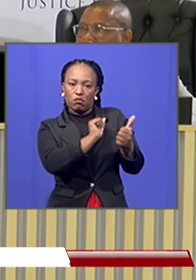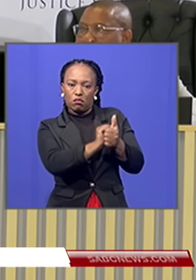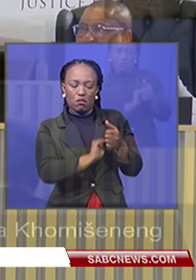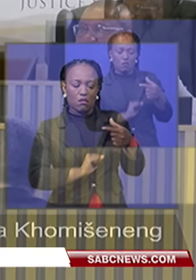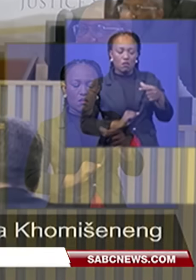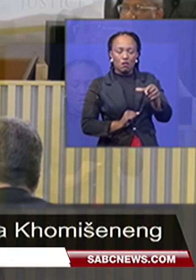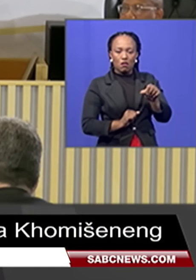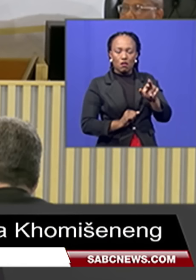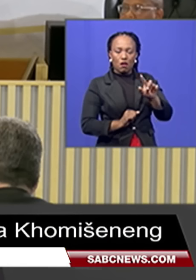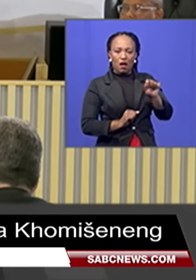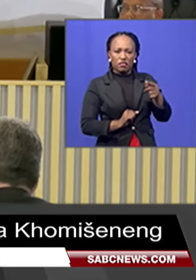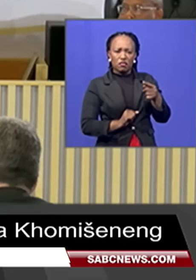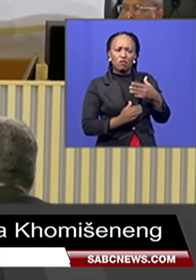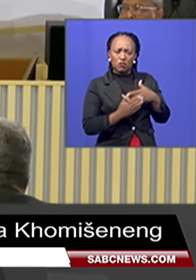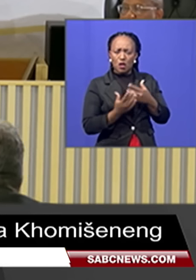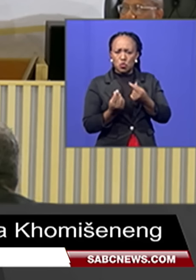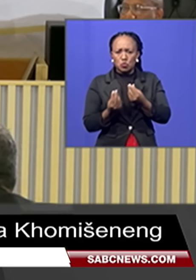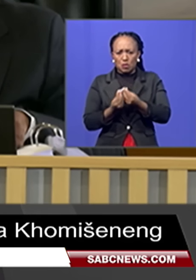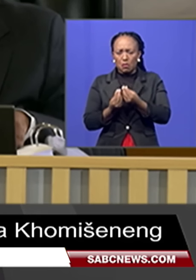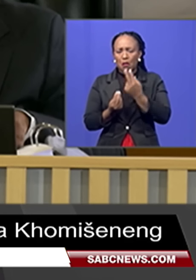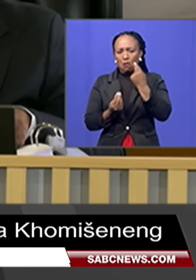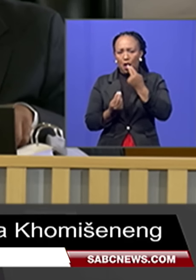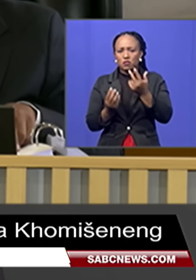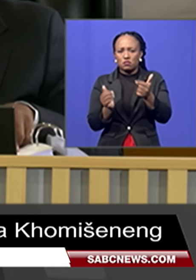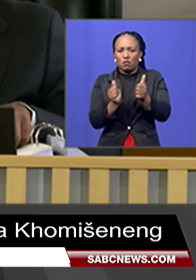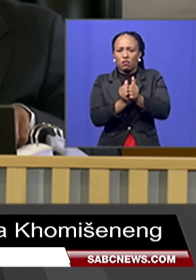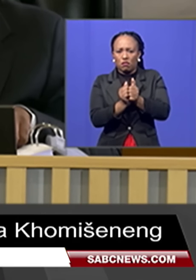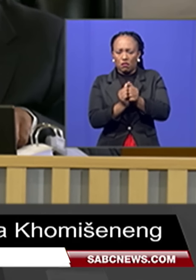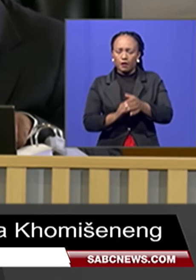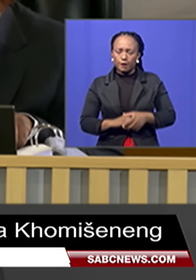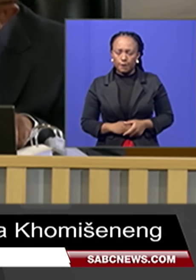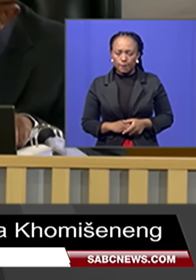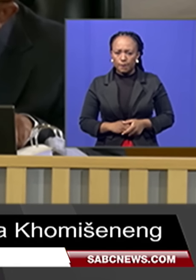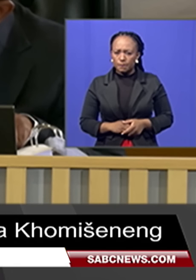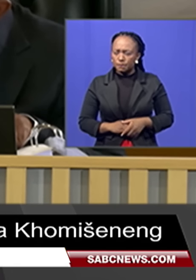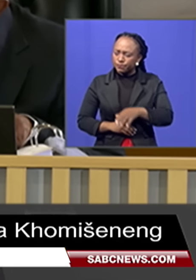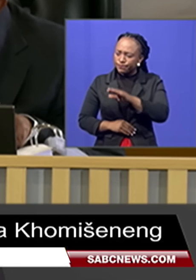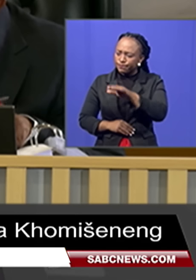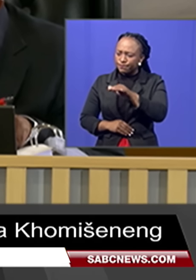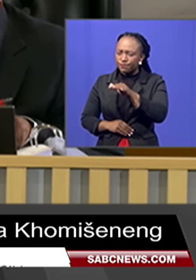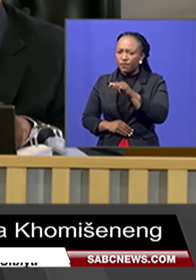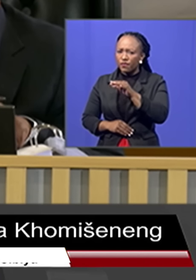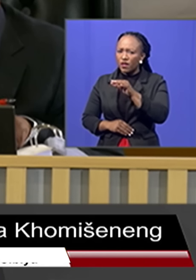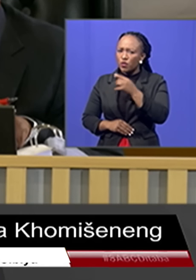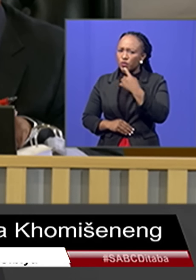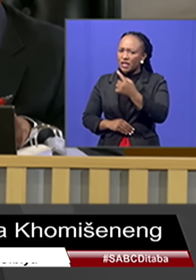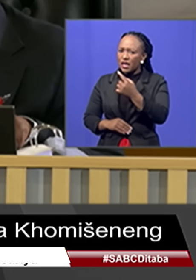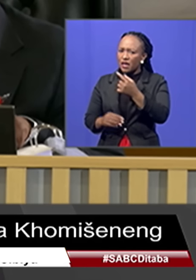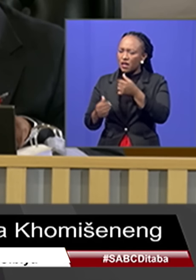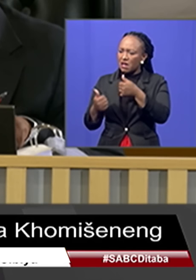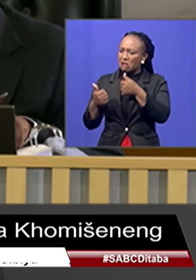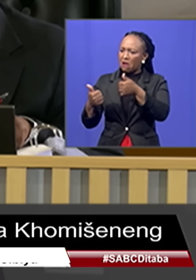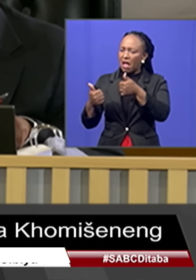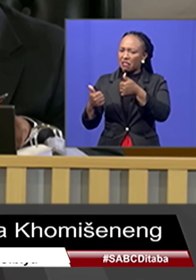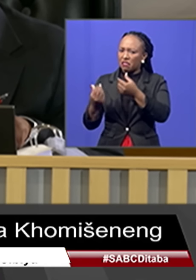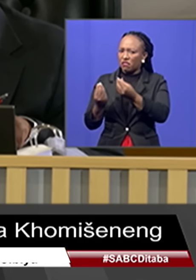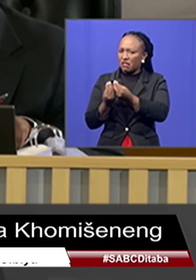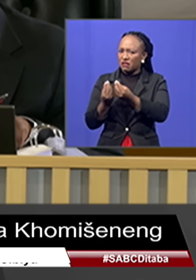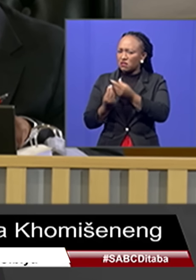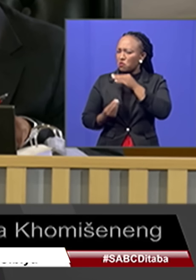yena le Mnisi ba ka dira tše botse mmogo. What were the great things that he was referring to